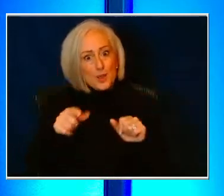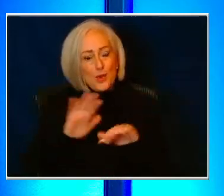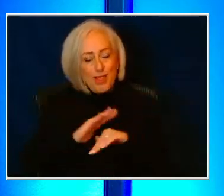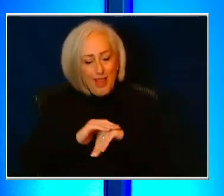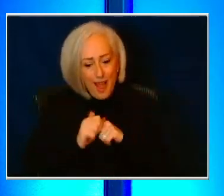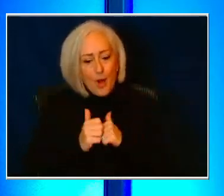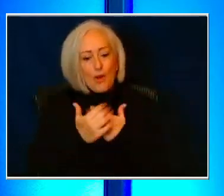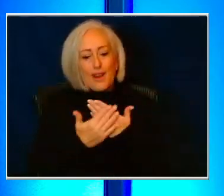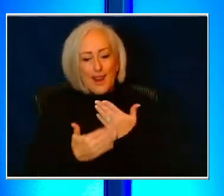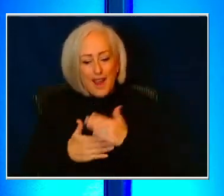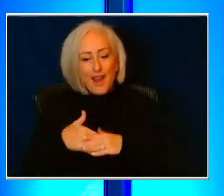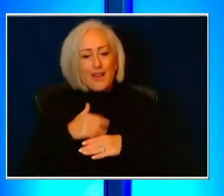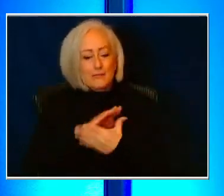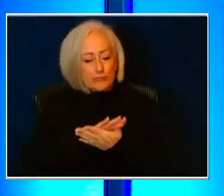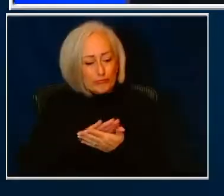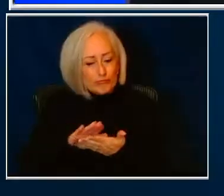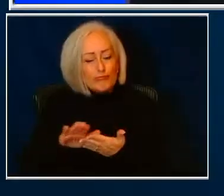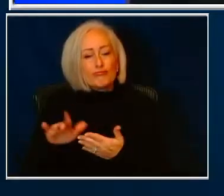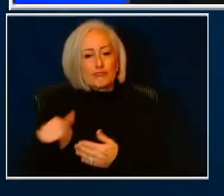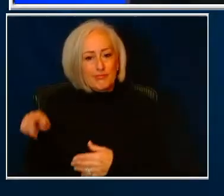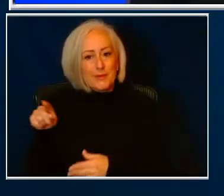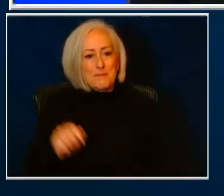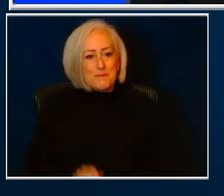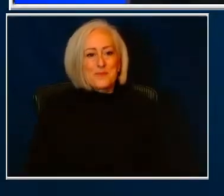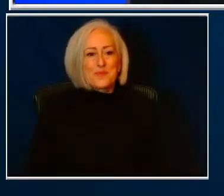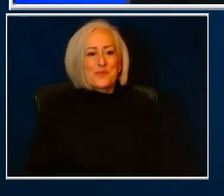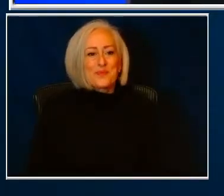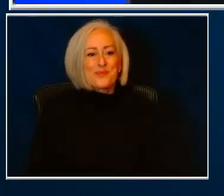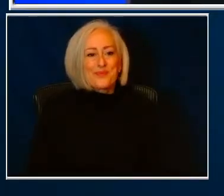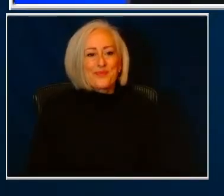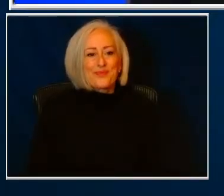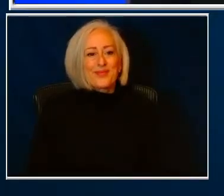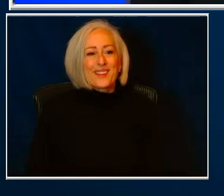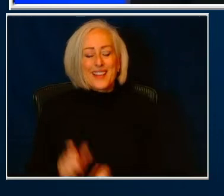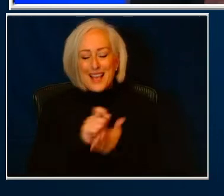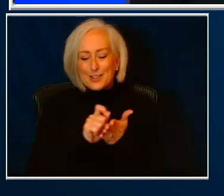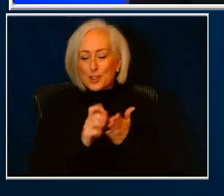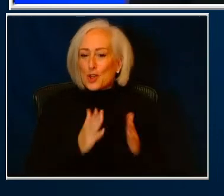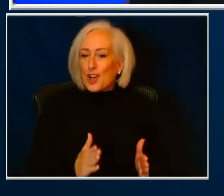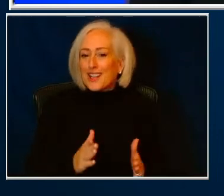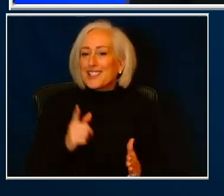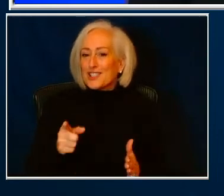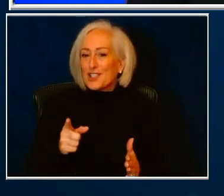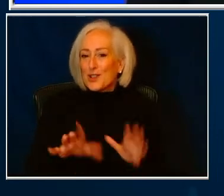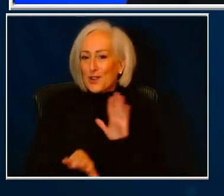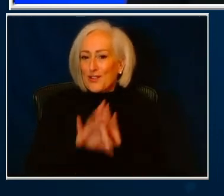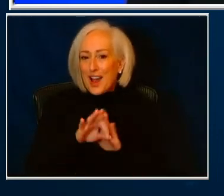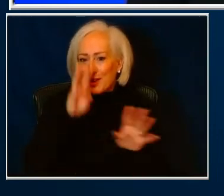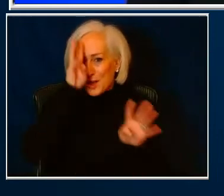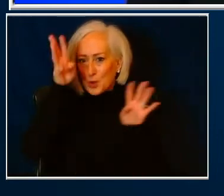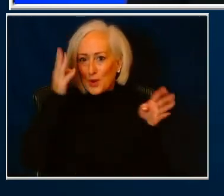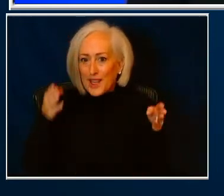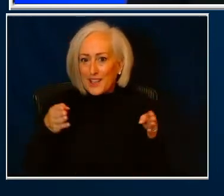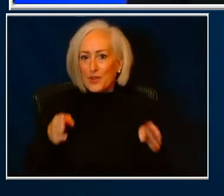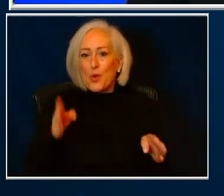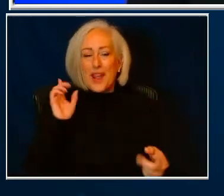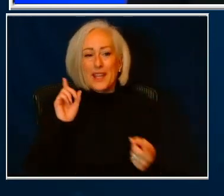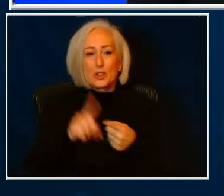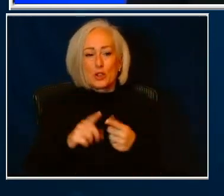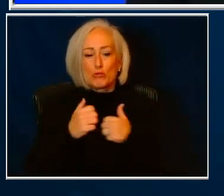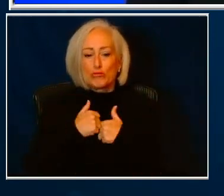are and how understanding they are. And as a journalist, Alexis, you found a really creative way to